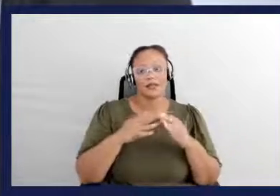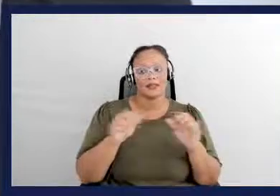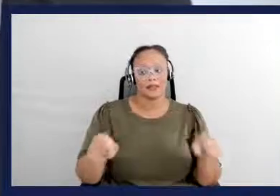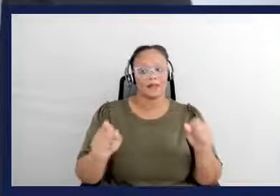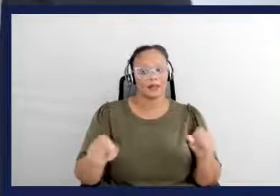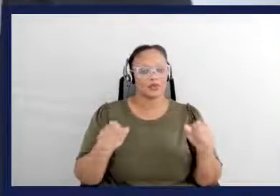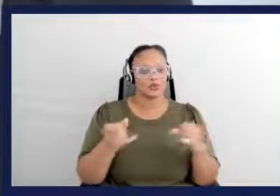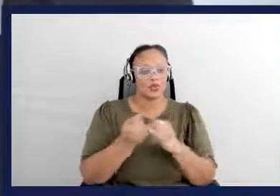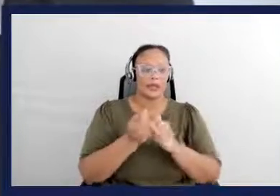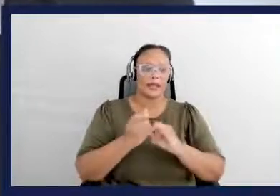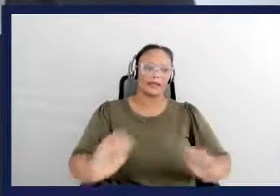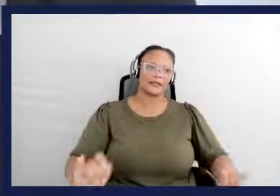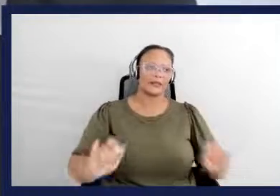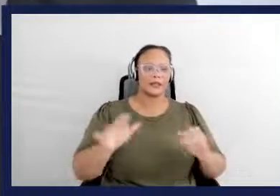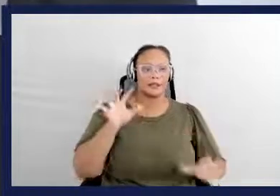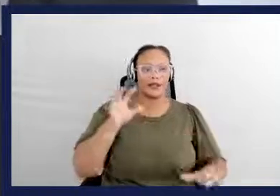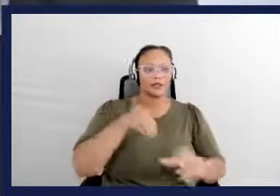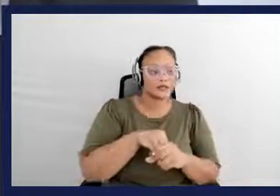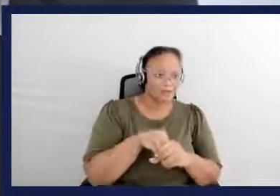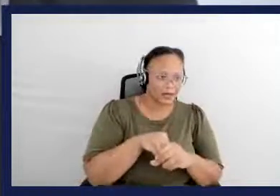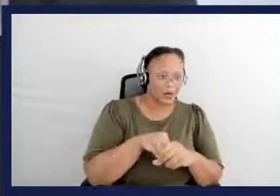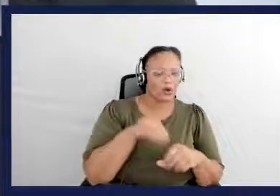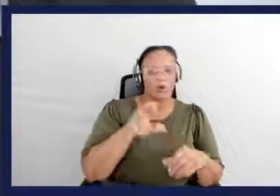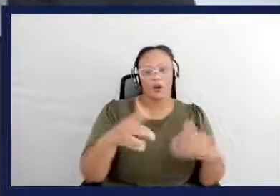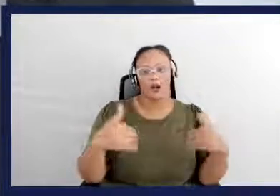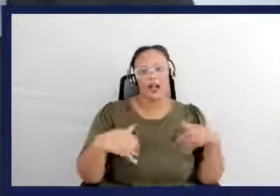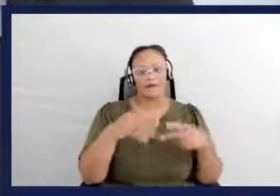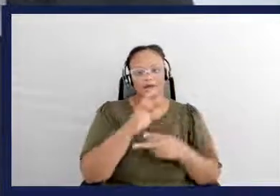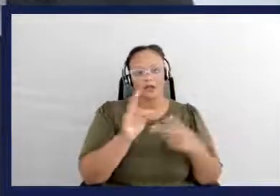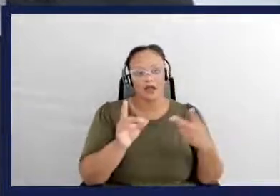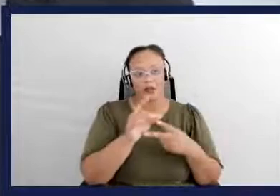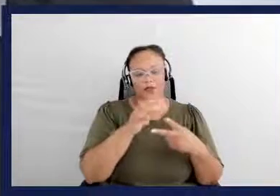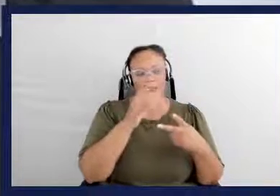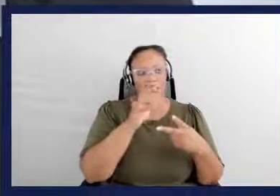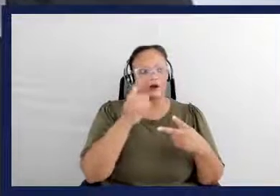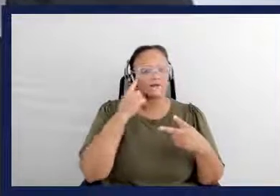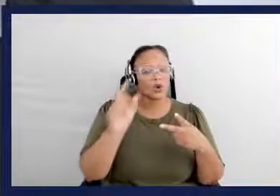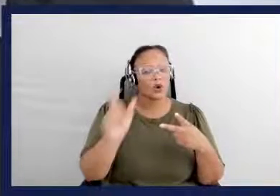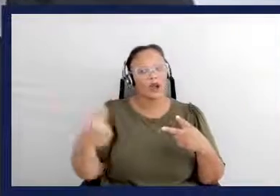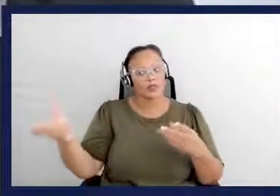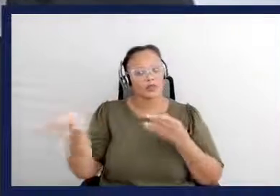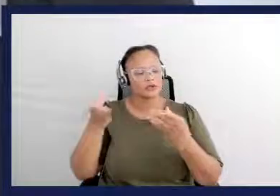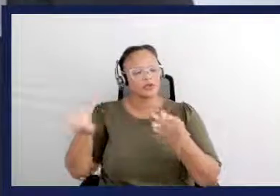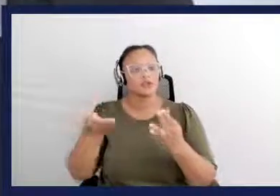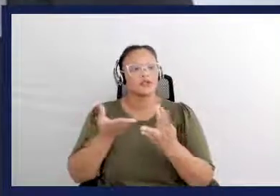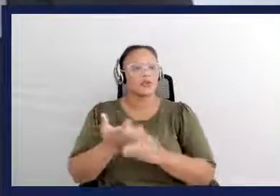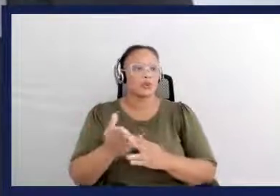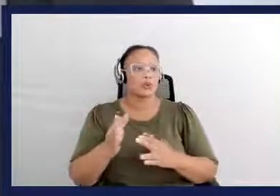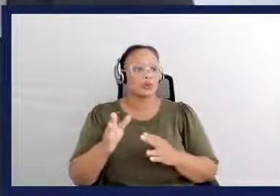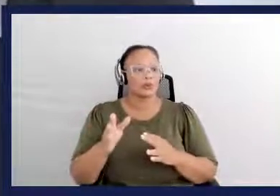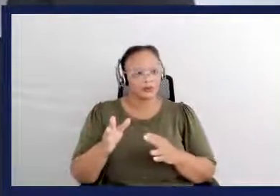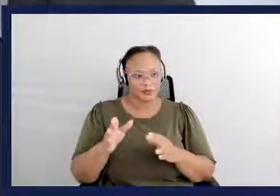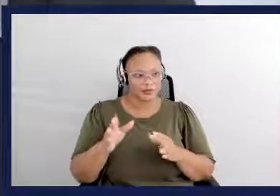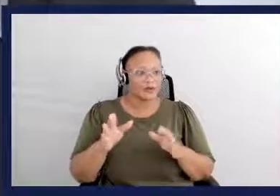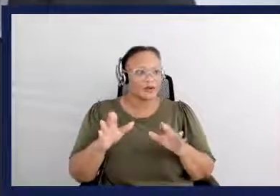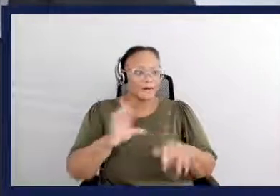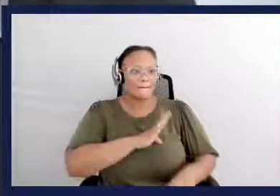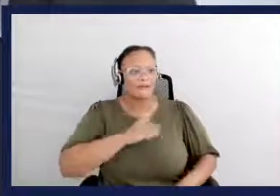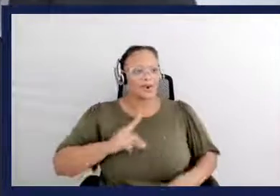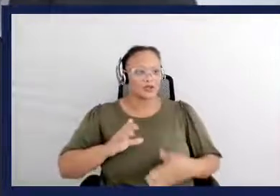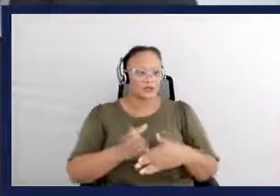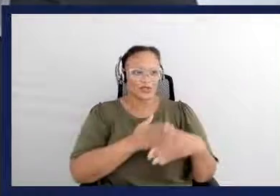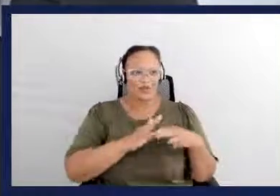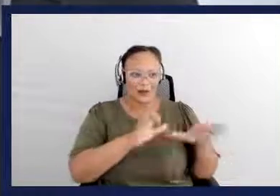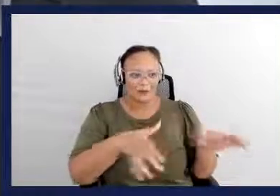they so choose, or have the options for these other services through bipartisan boards. So we will go ahead and send it